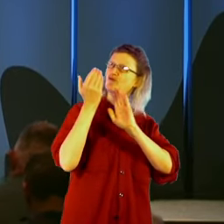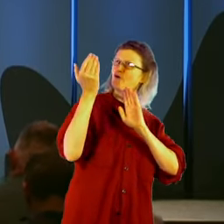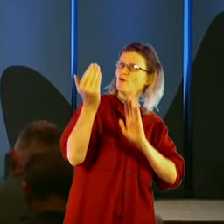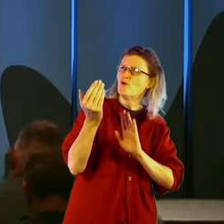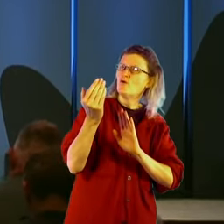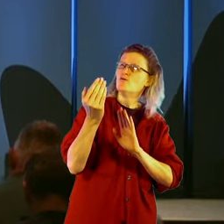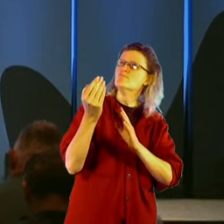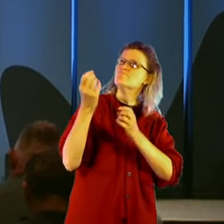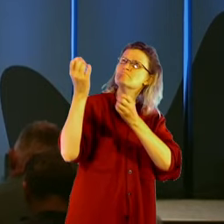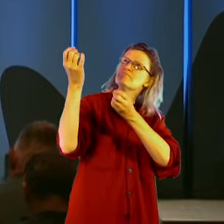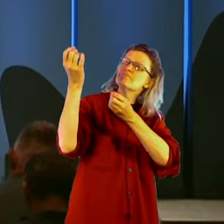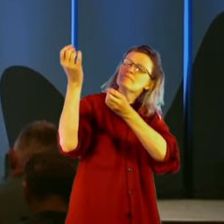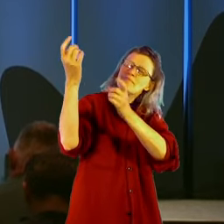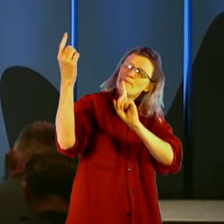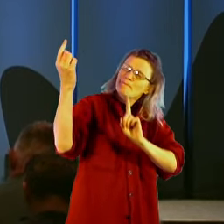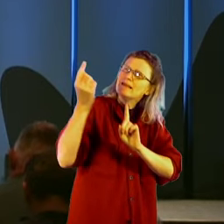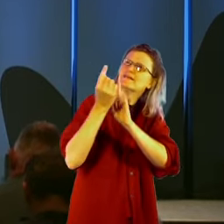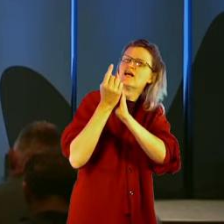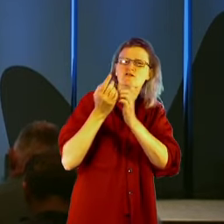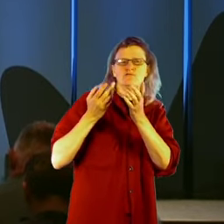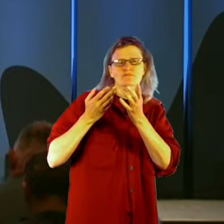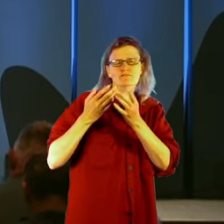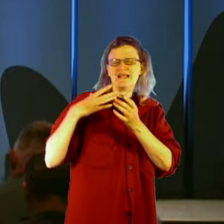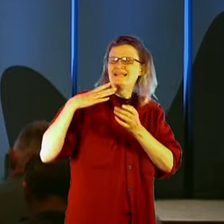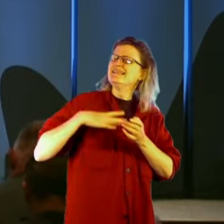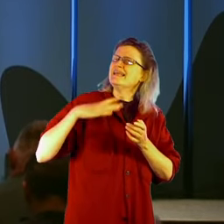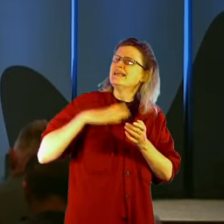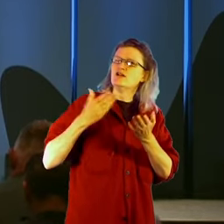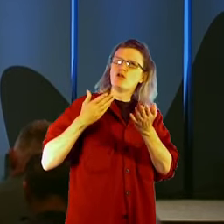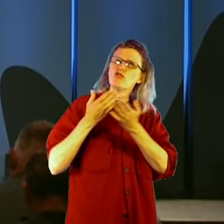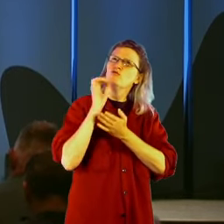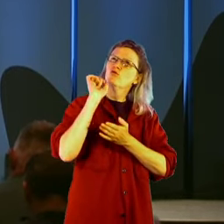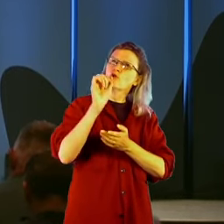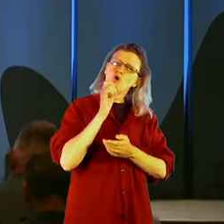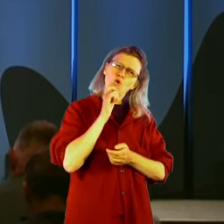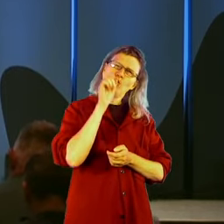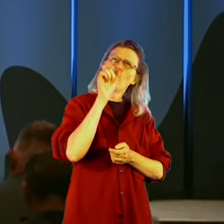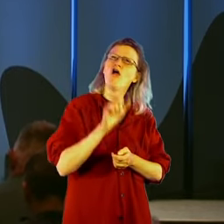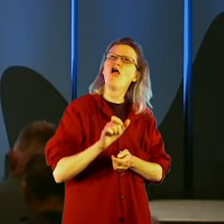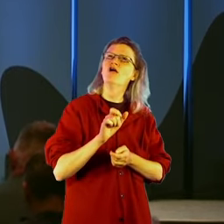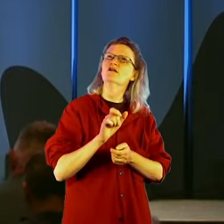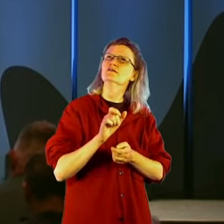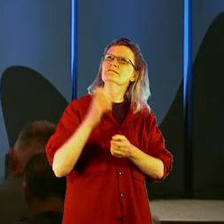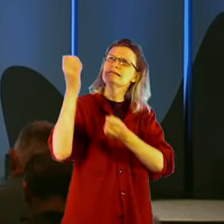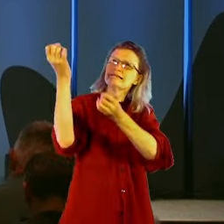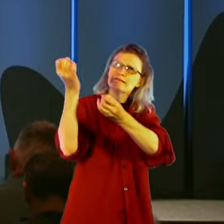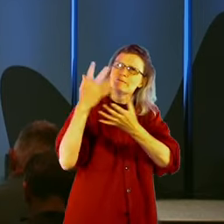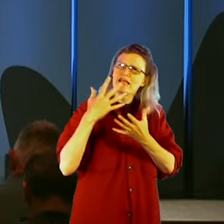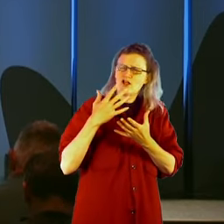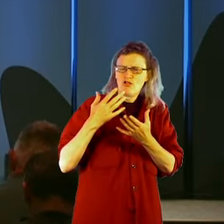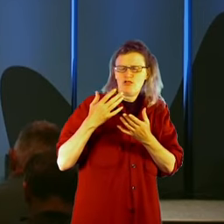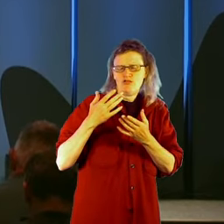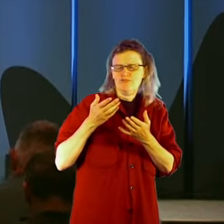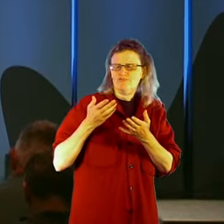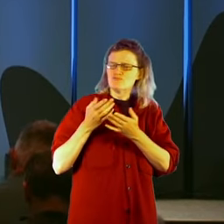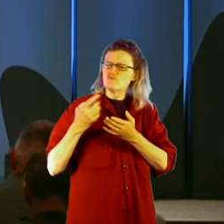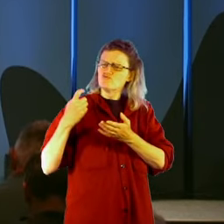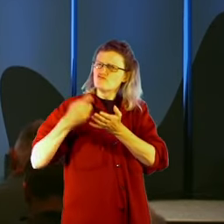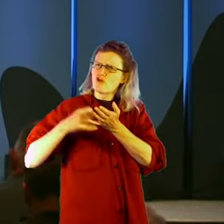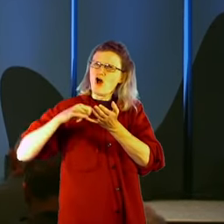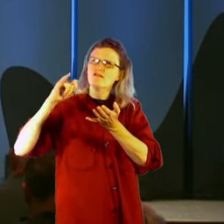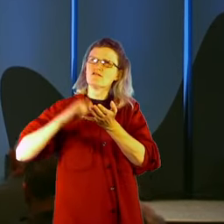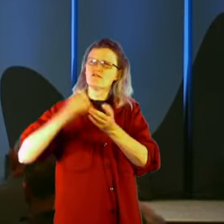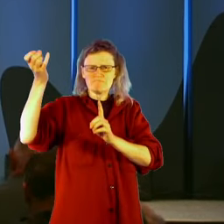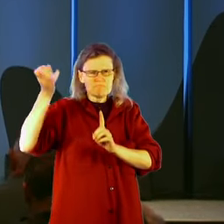Meet our need, would you, Lord, in Jesus. Meet our need through your word. Speak to us through Ros and give us hearts to